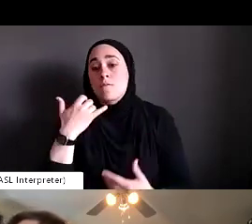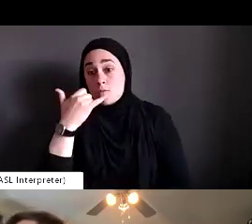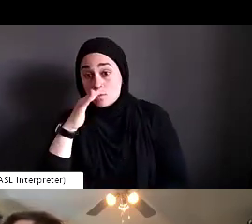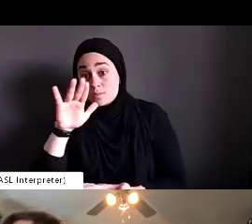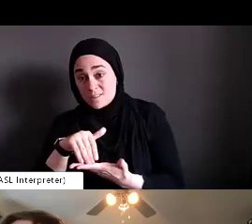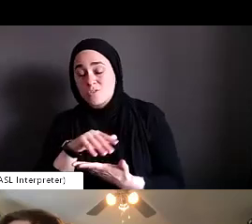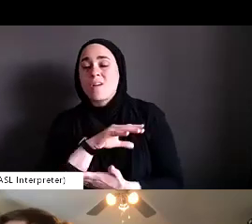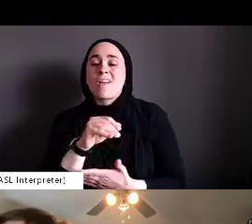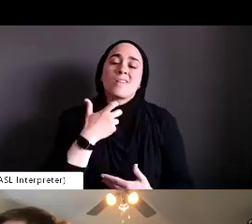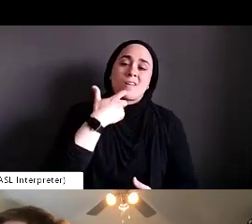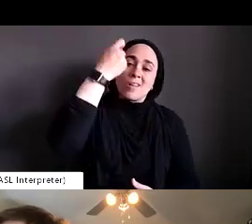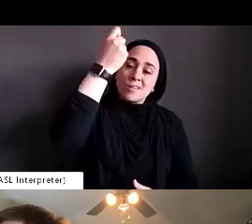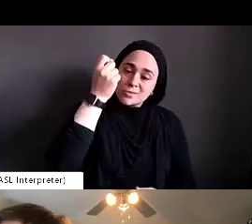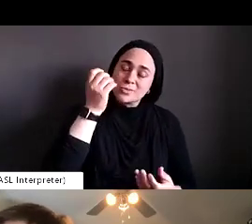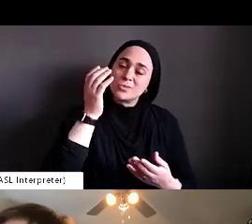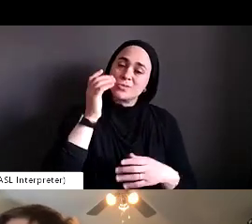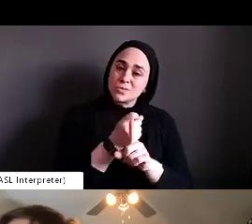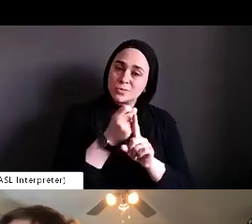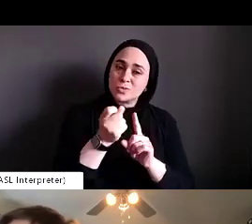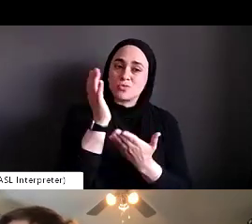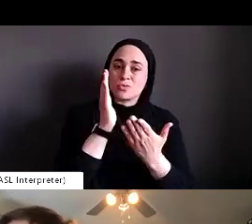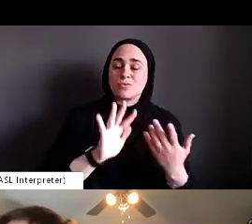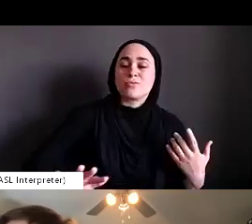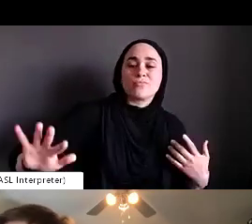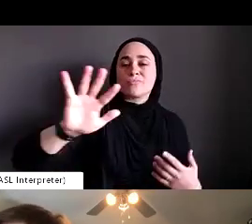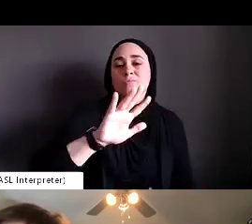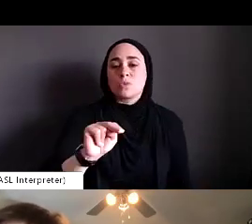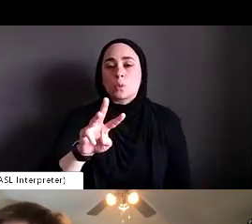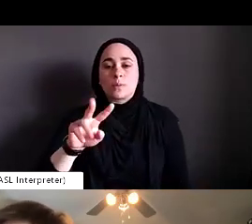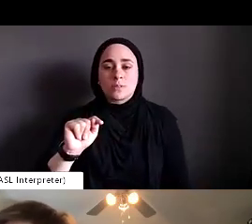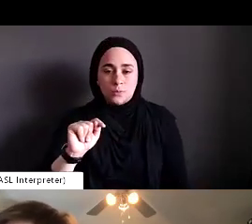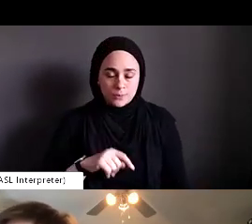the elder abuse services we provide across the Northwest Territories.